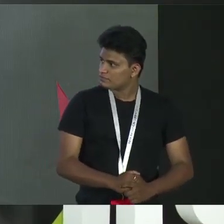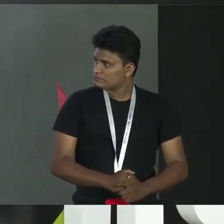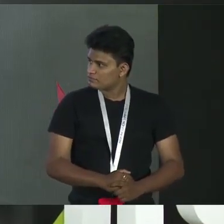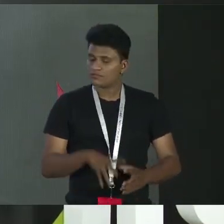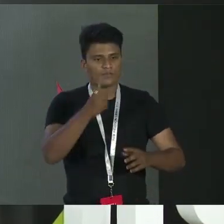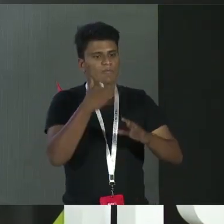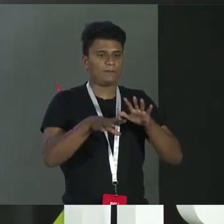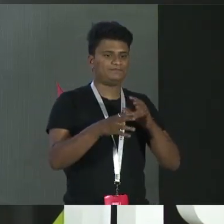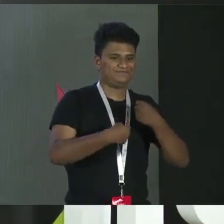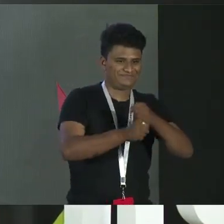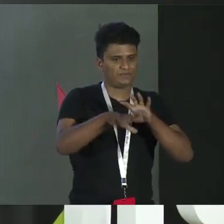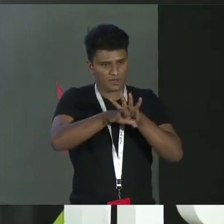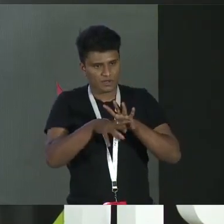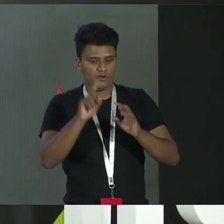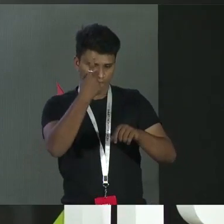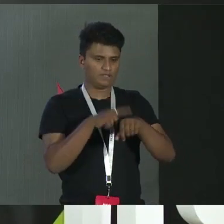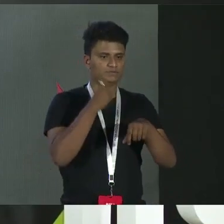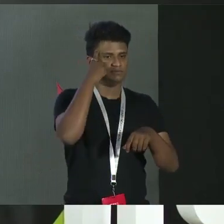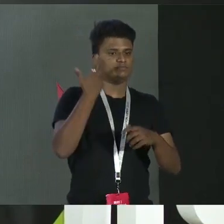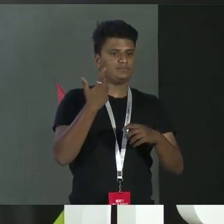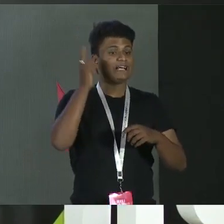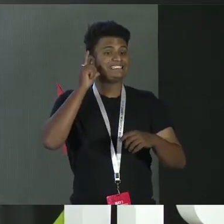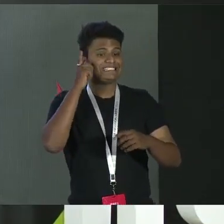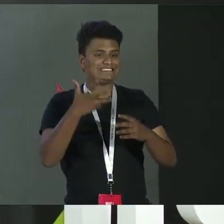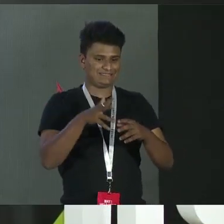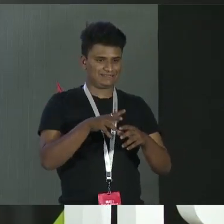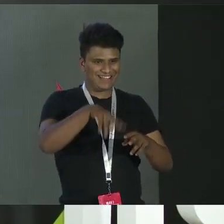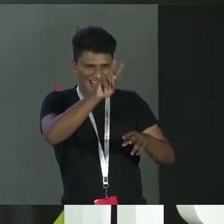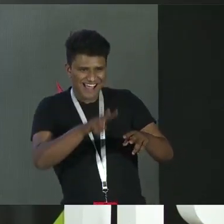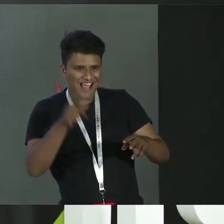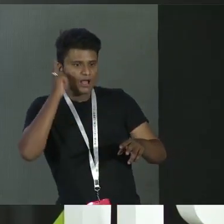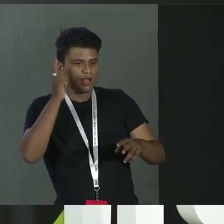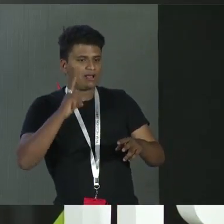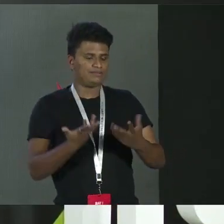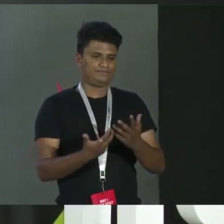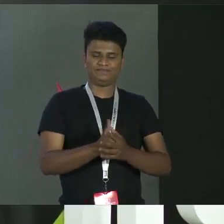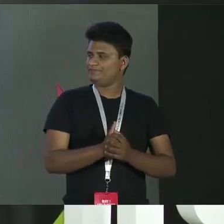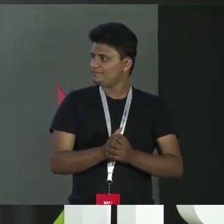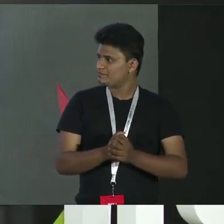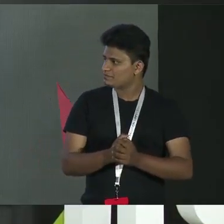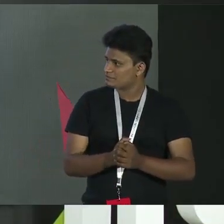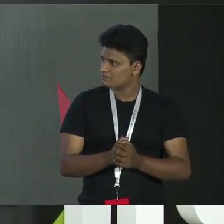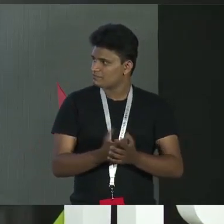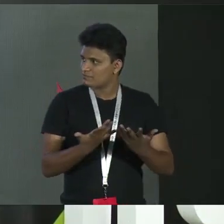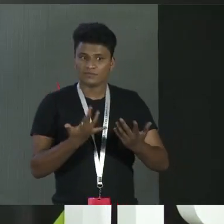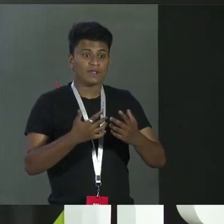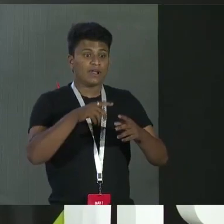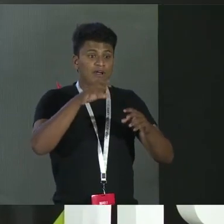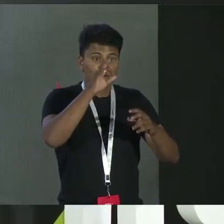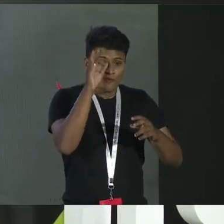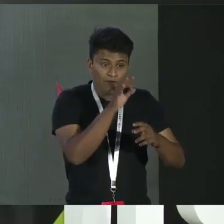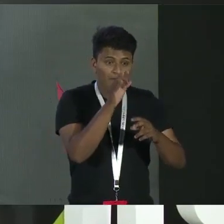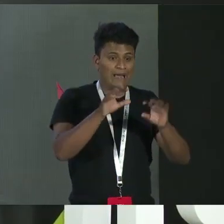about screen reader compatibility, captioning on videos so that deaf individuals can access